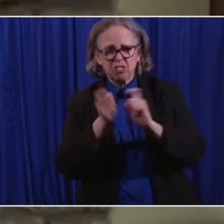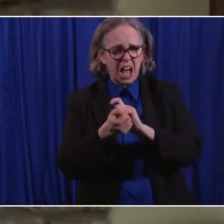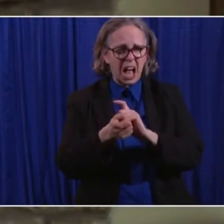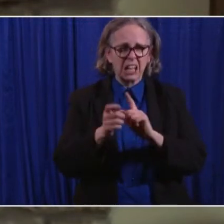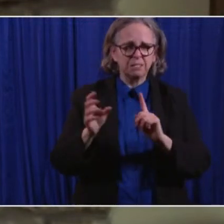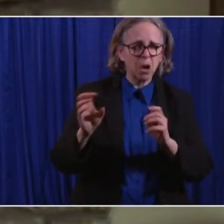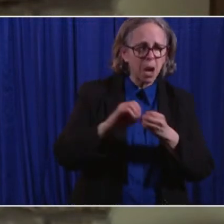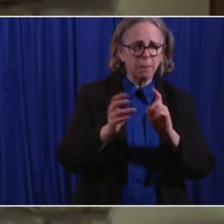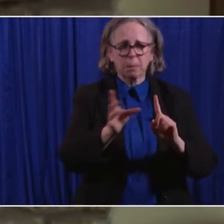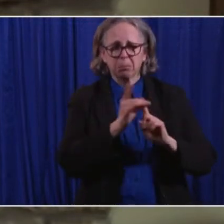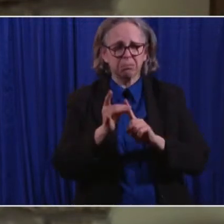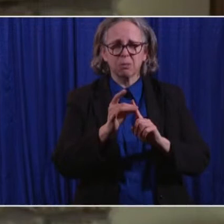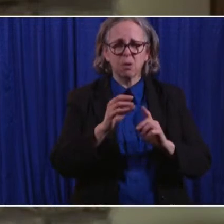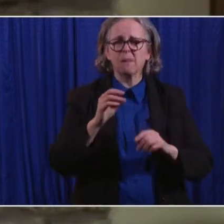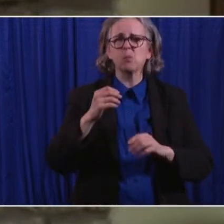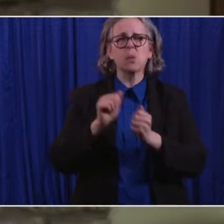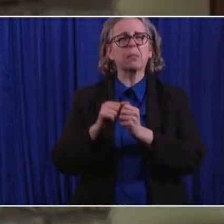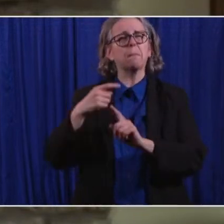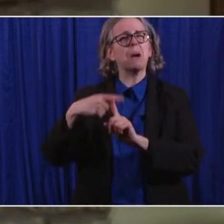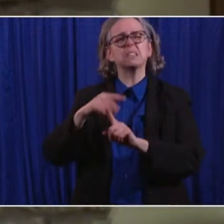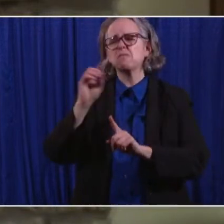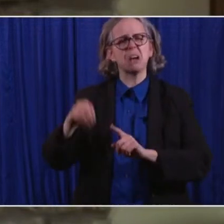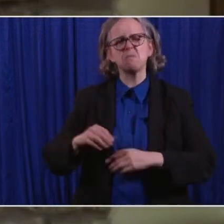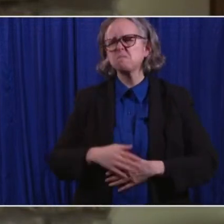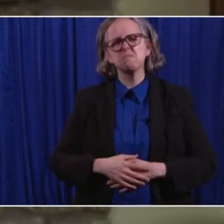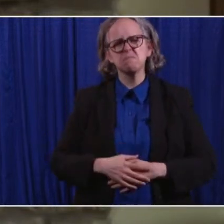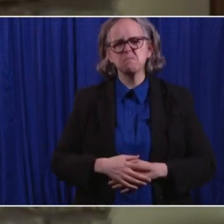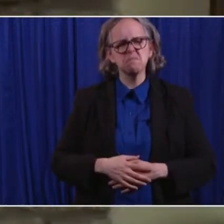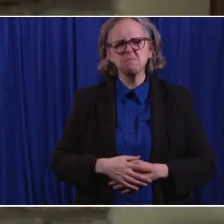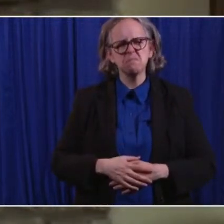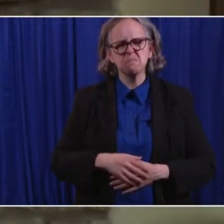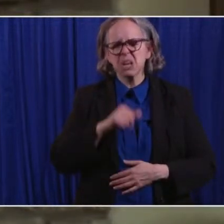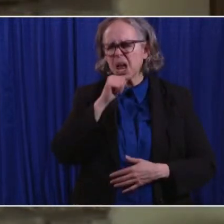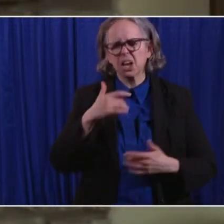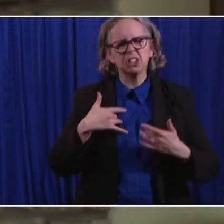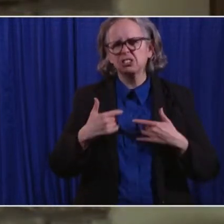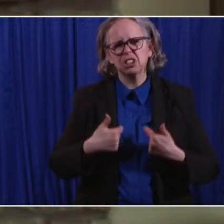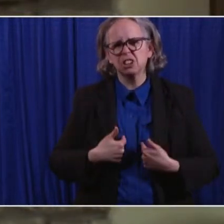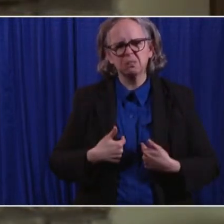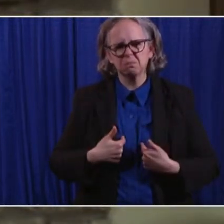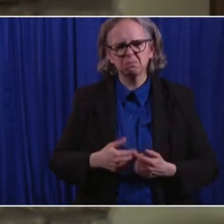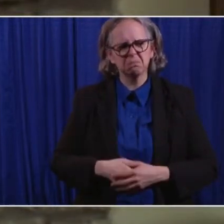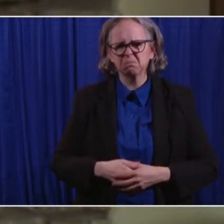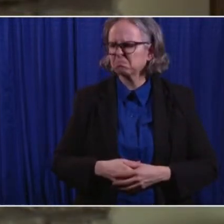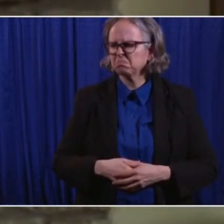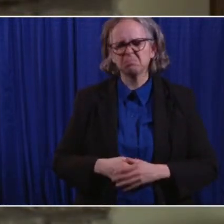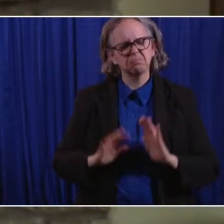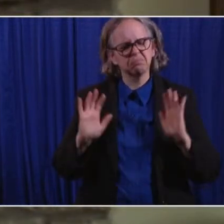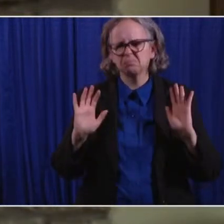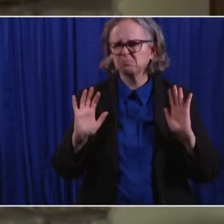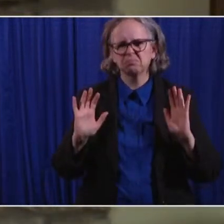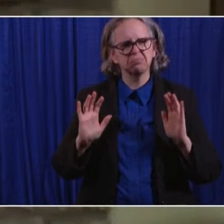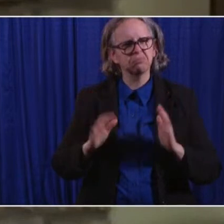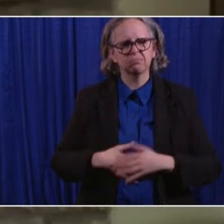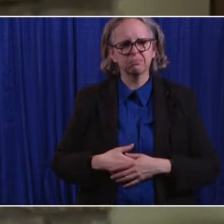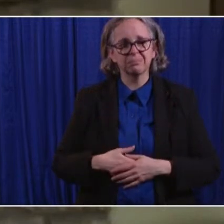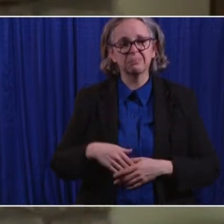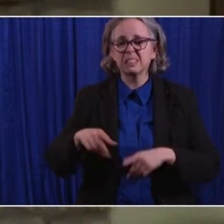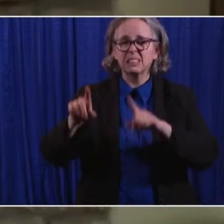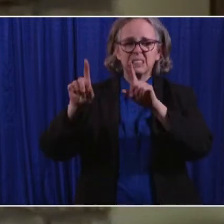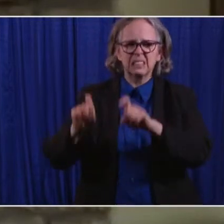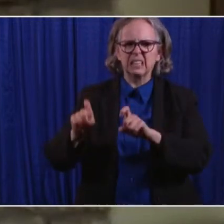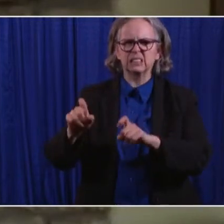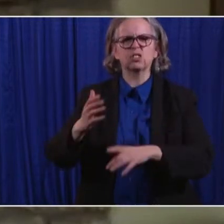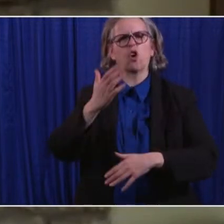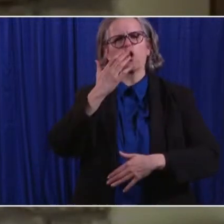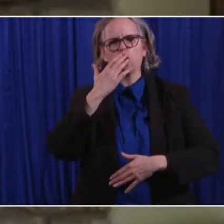is that low. So no, I'm not concerned about that at all. And it's a tool that people can use. It's a tool that people